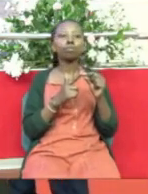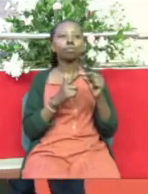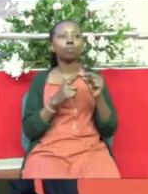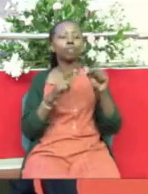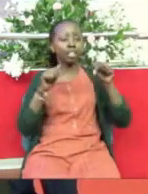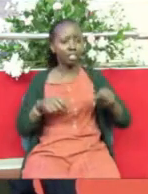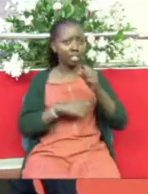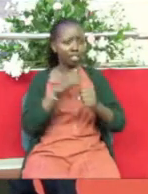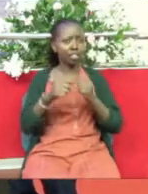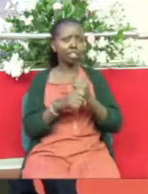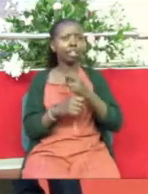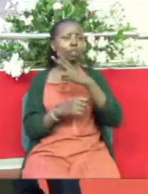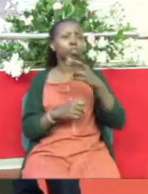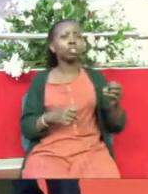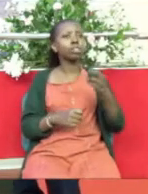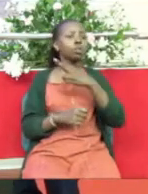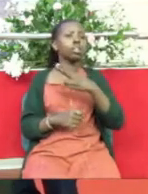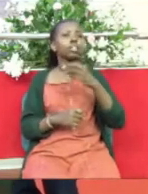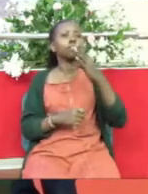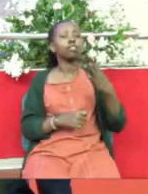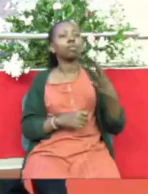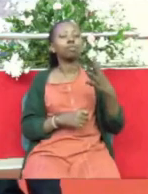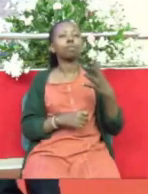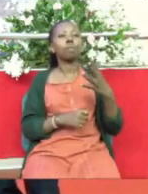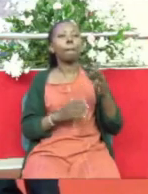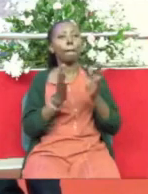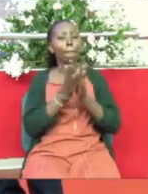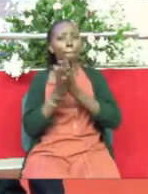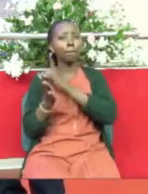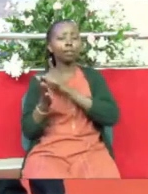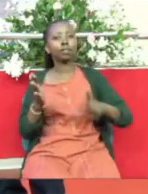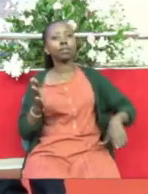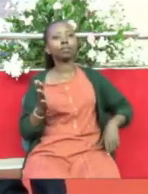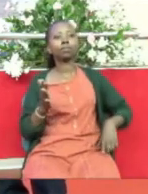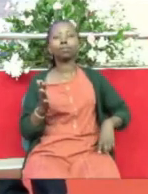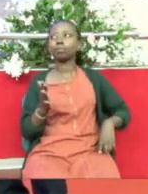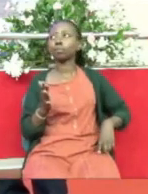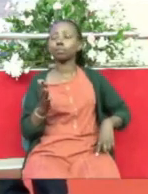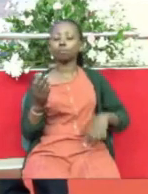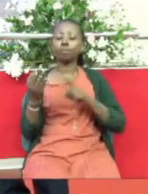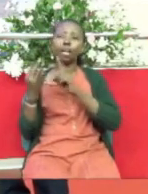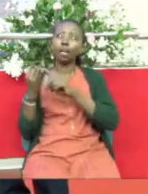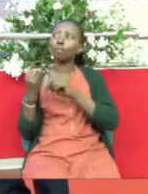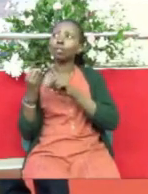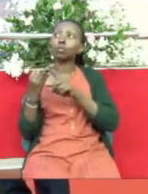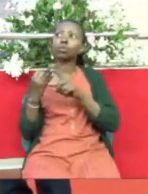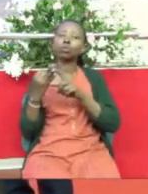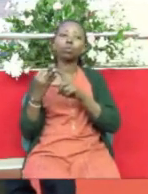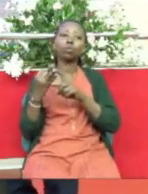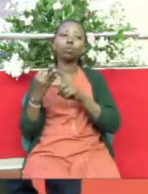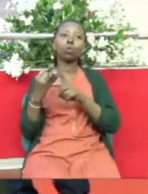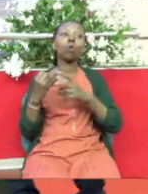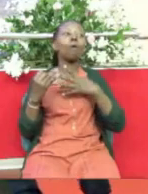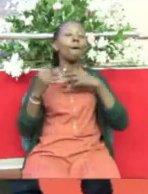year 2024. Mwaka huu 2024. Praise the name of the Lord. Amen. Number two, you need prayer. Jambo